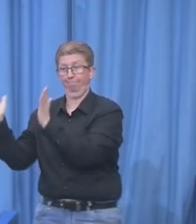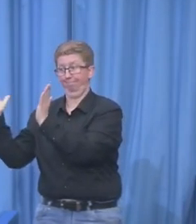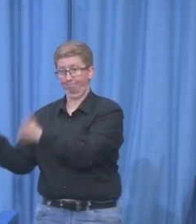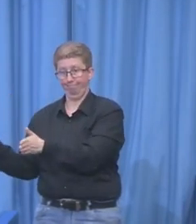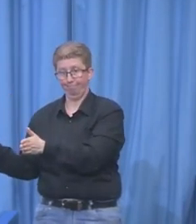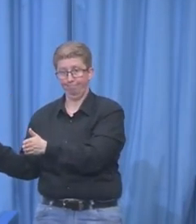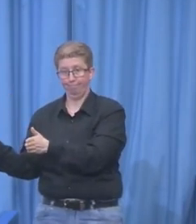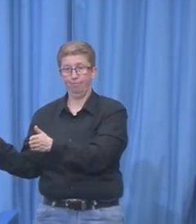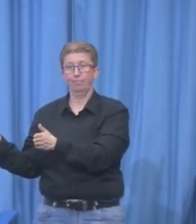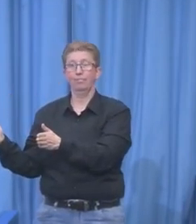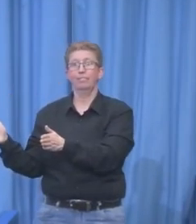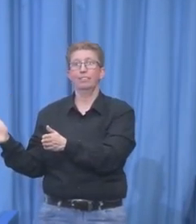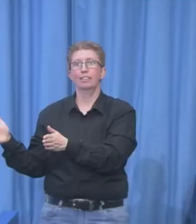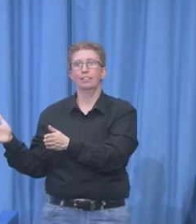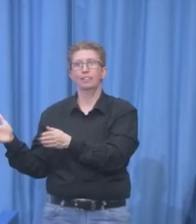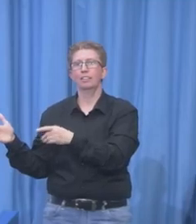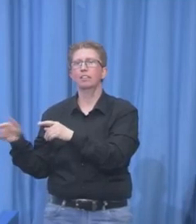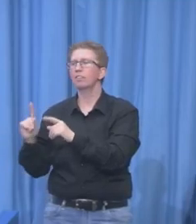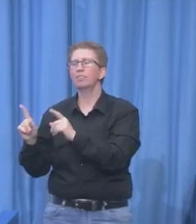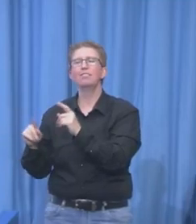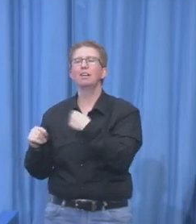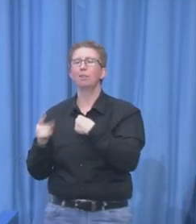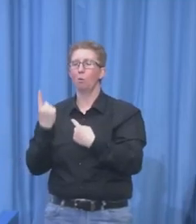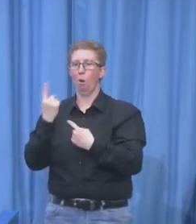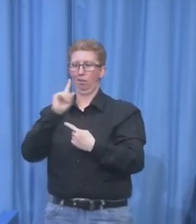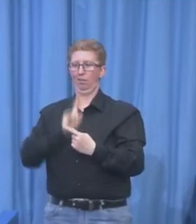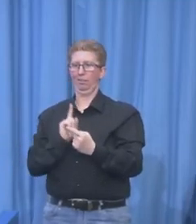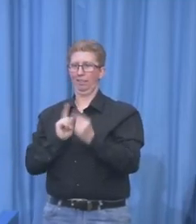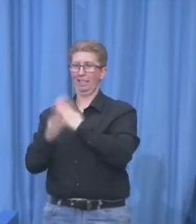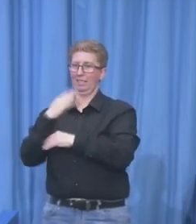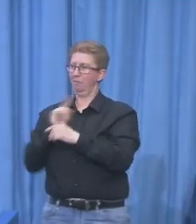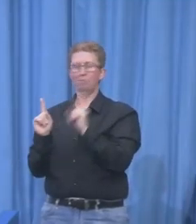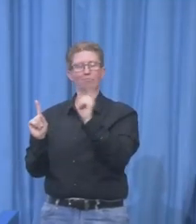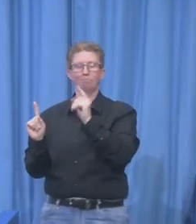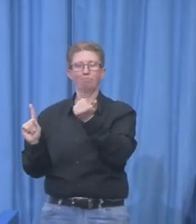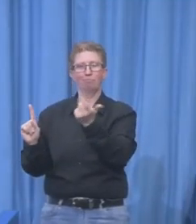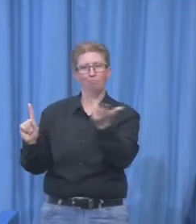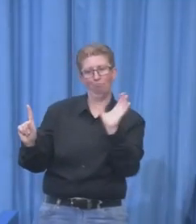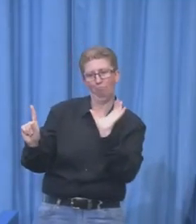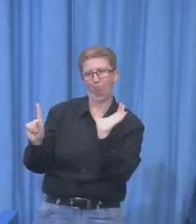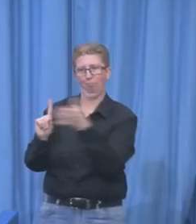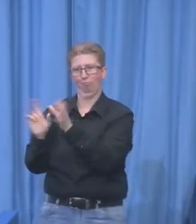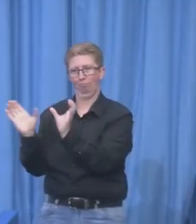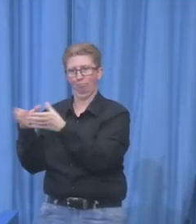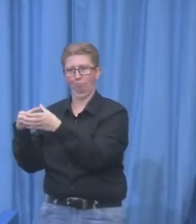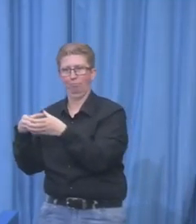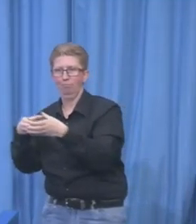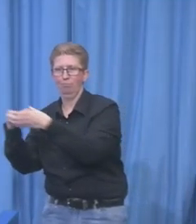in groups. 6 to 8 interns, they do it there. And